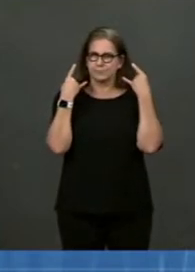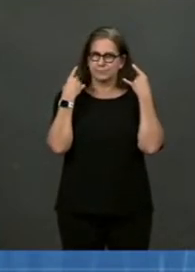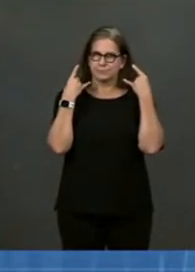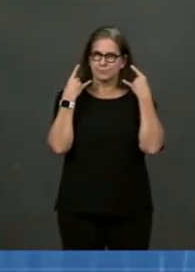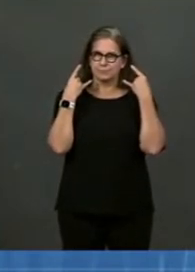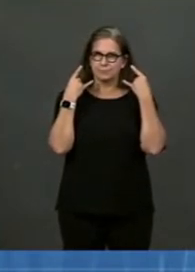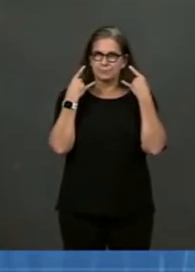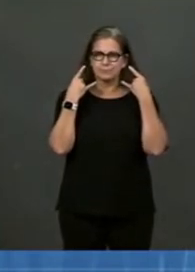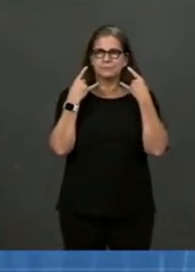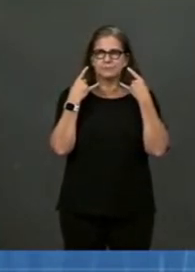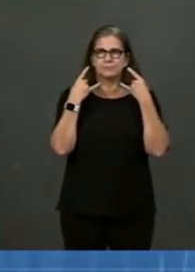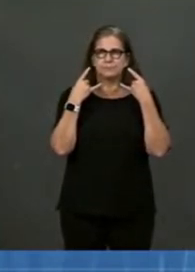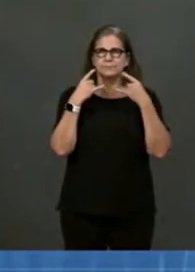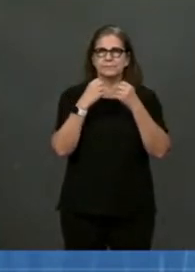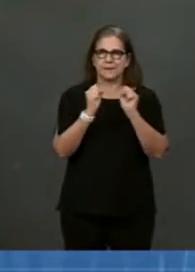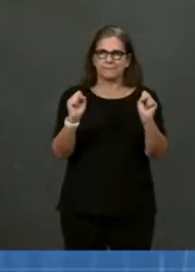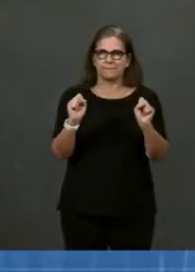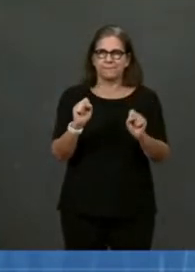AP.